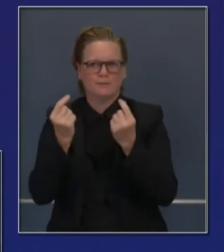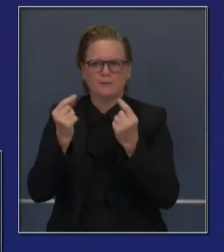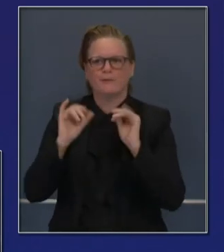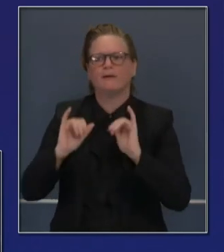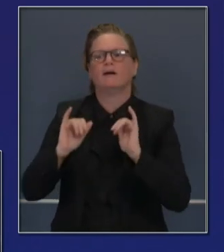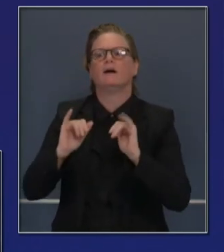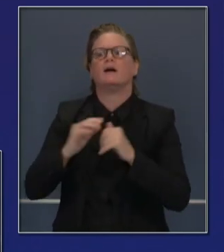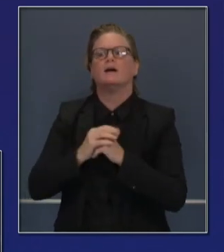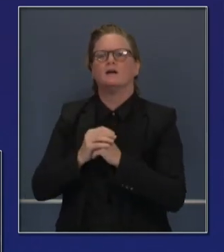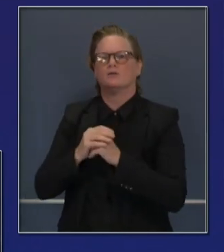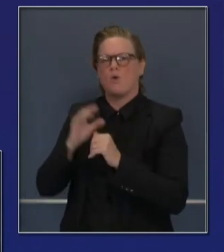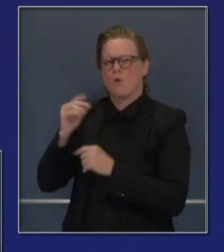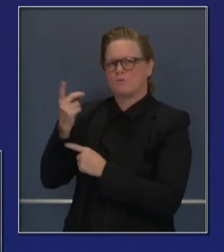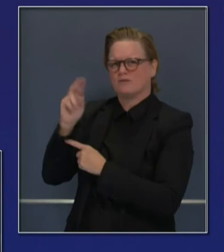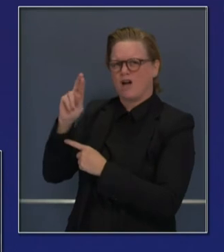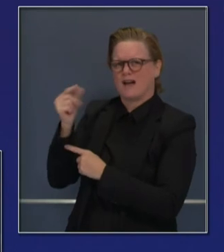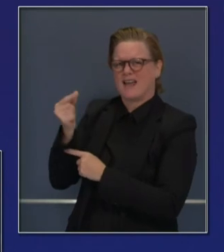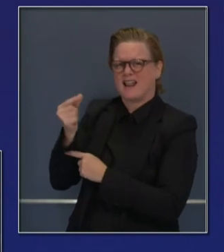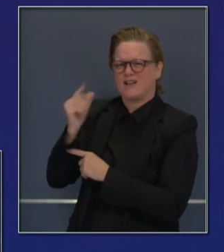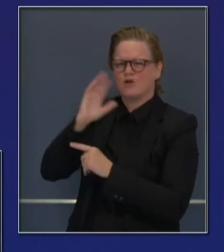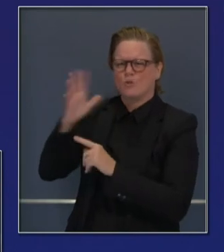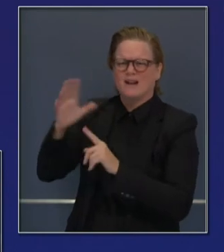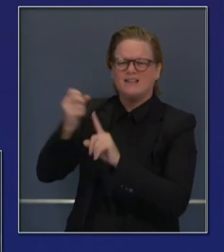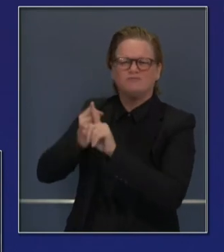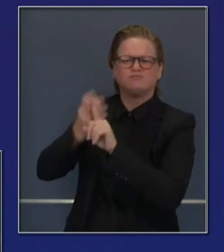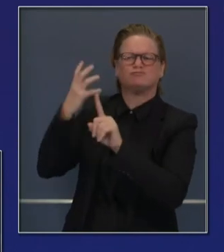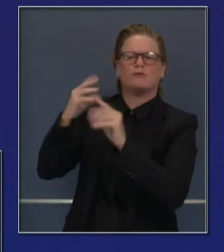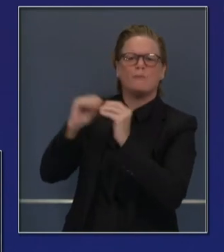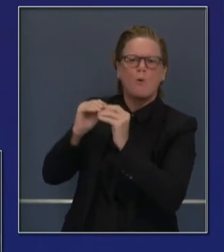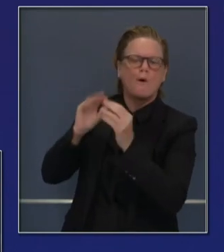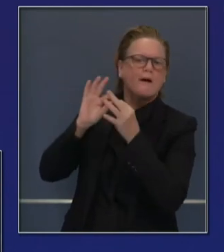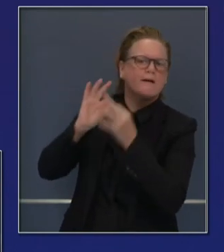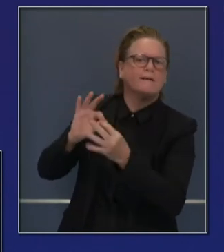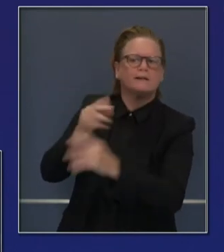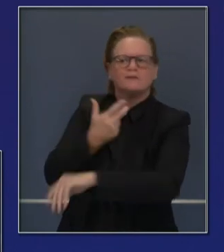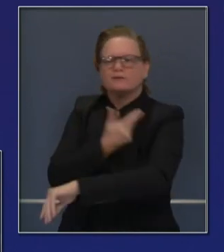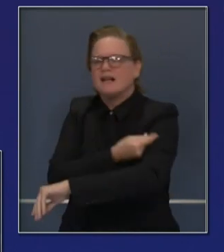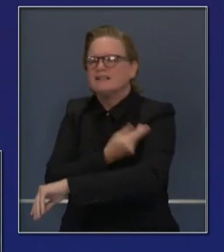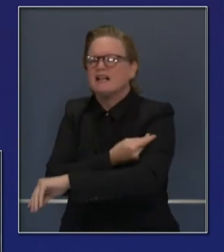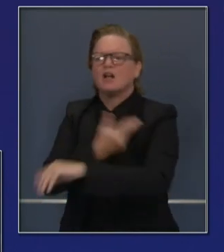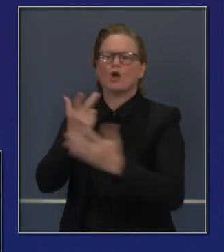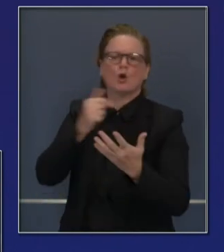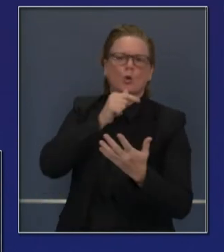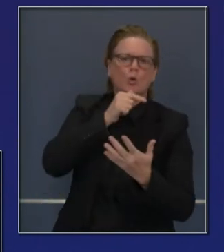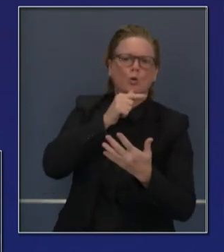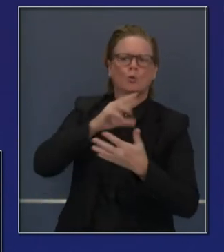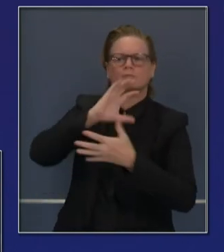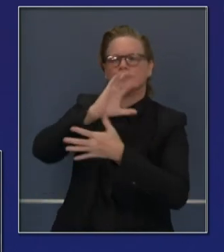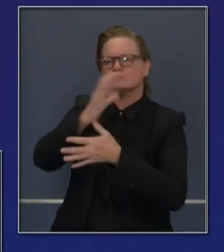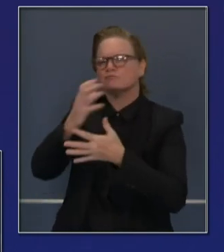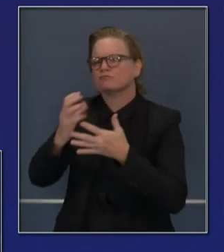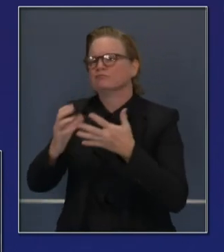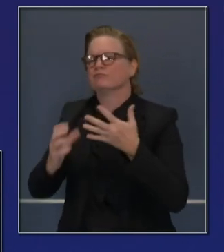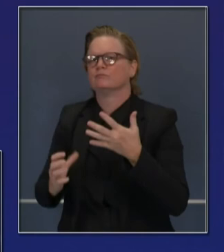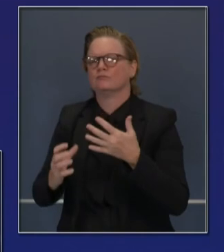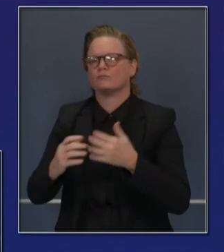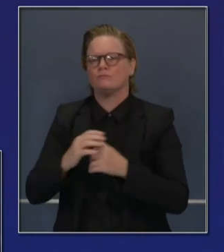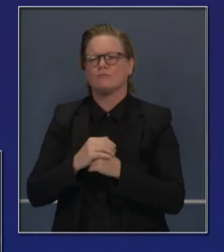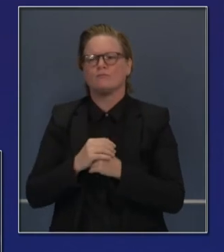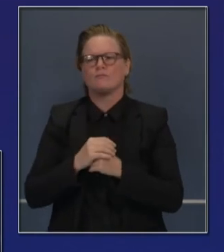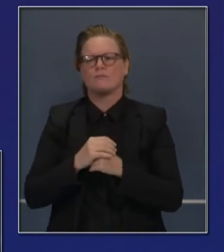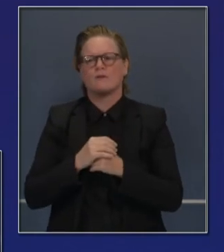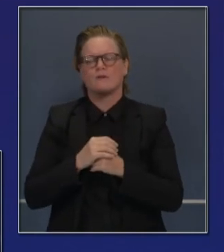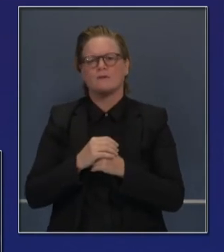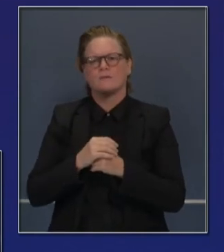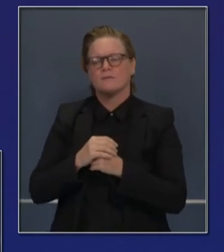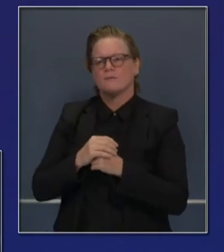more fully the vaccination protocols, and then maybe talk a little bit about the guidelines that we have posted